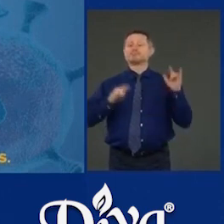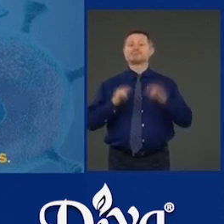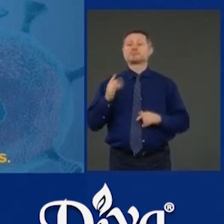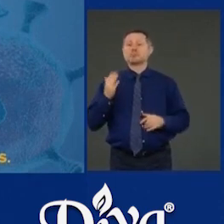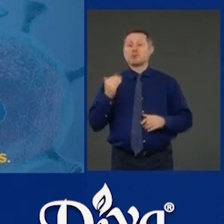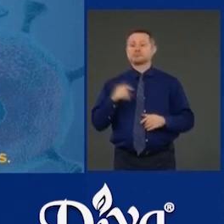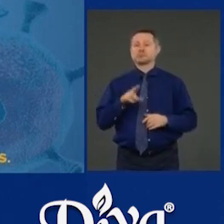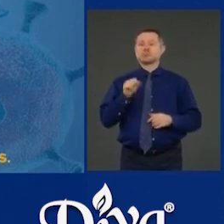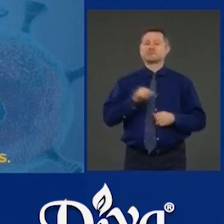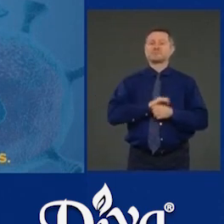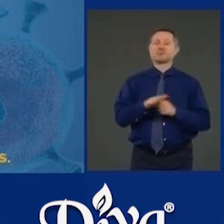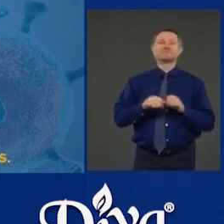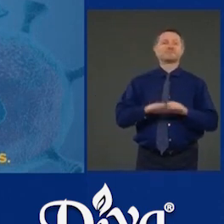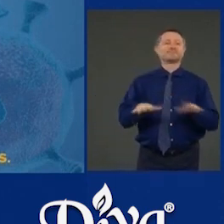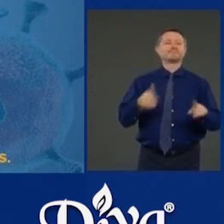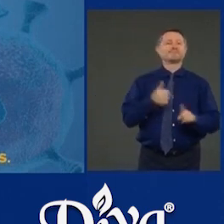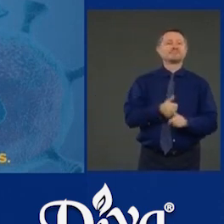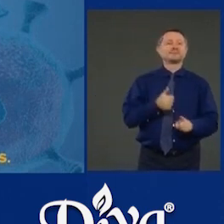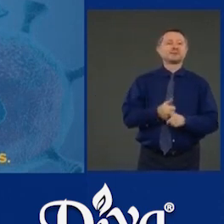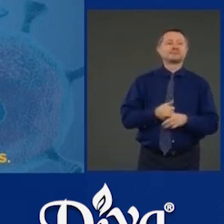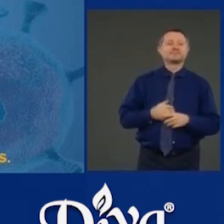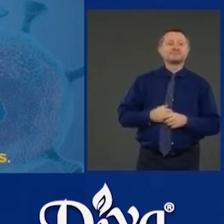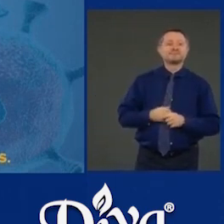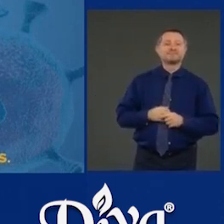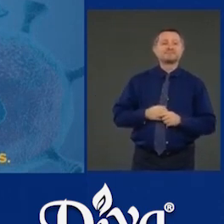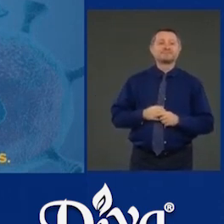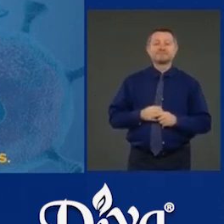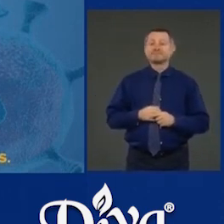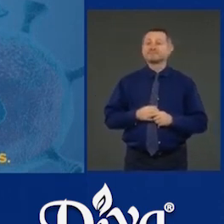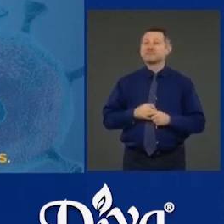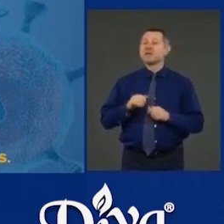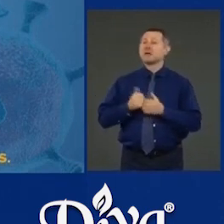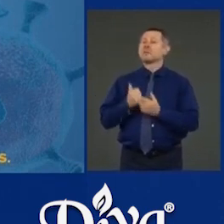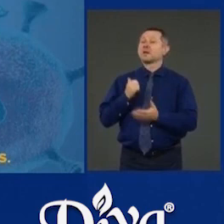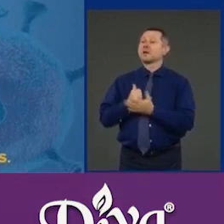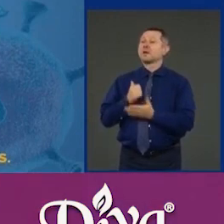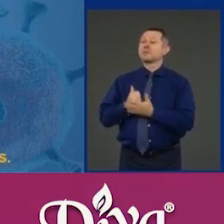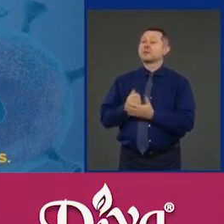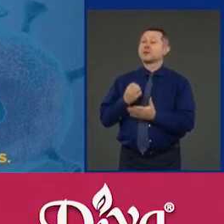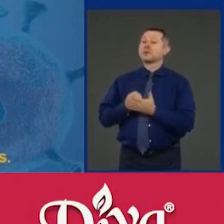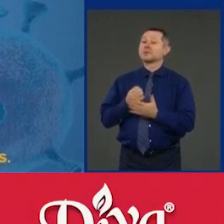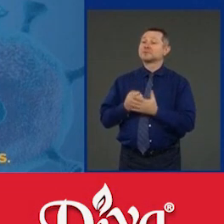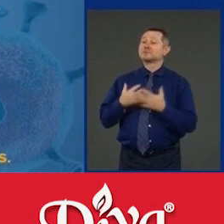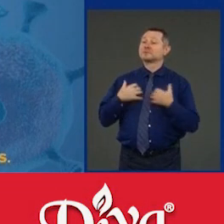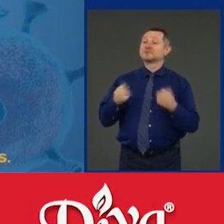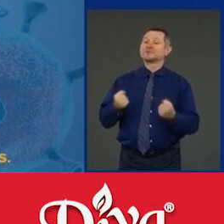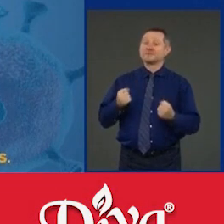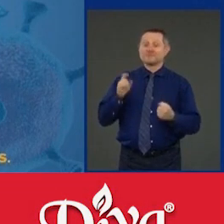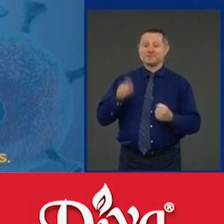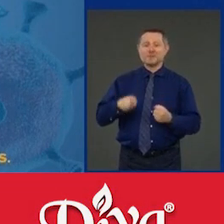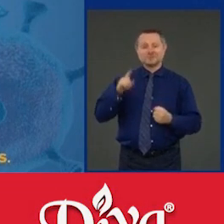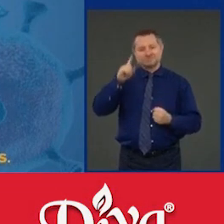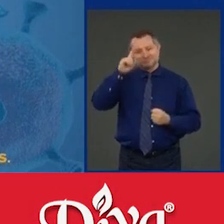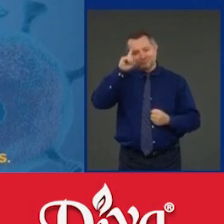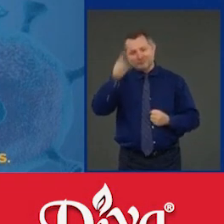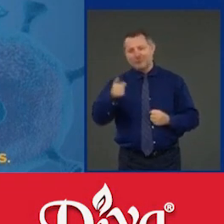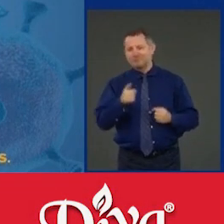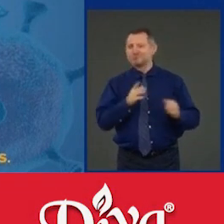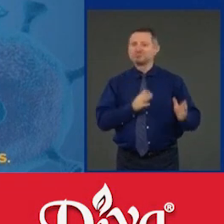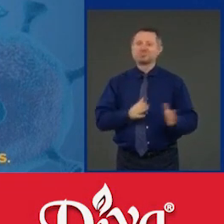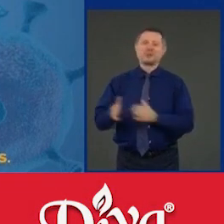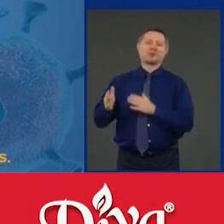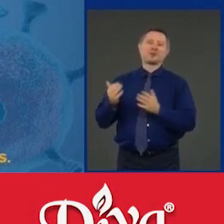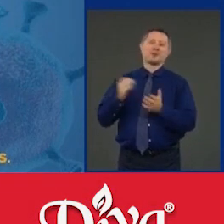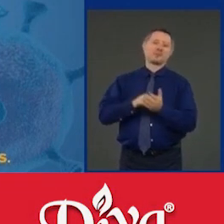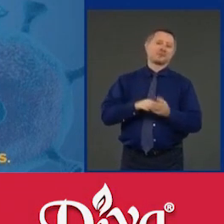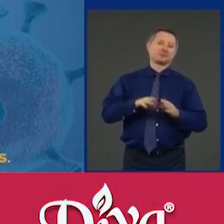virus. The only way to get the economy back was to have a smart reopening plan. That